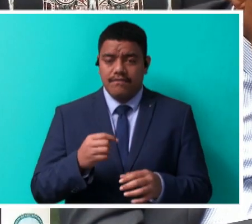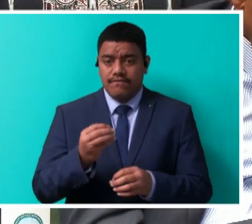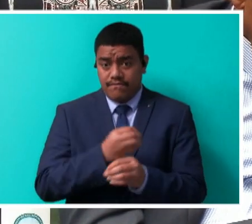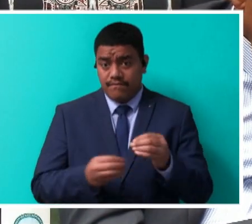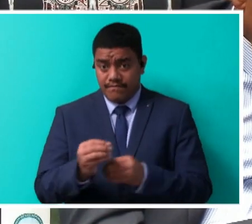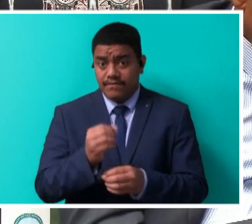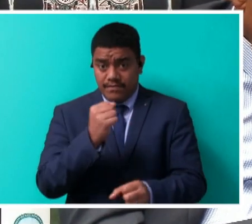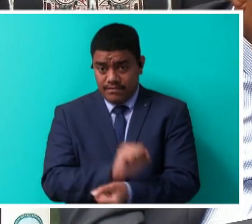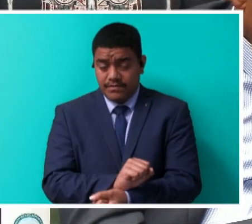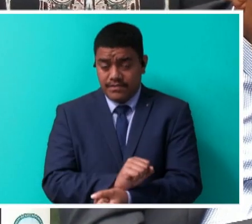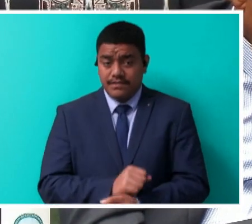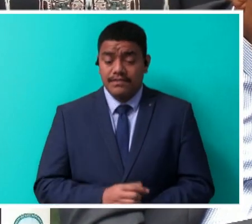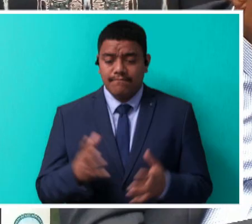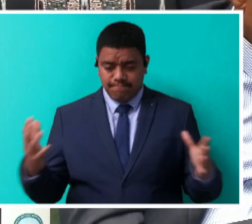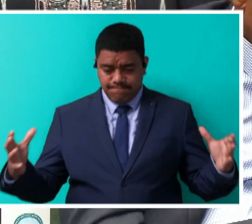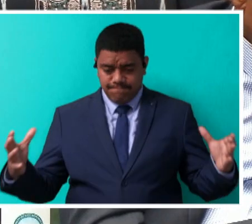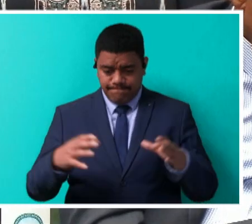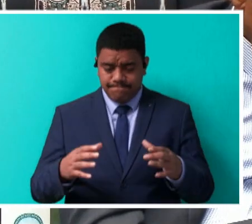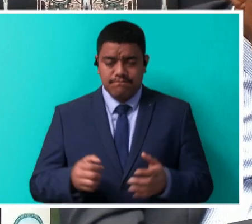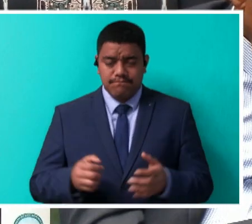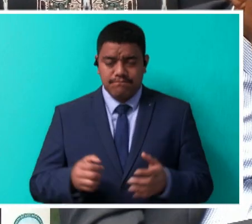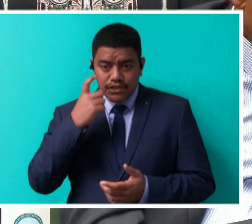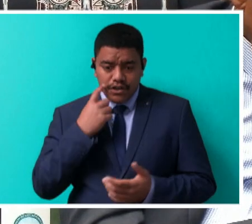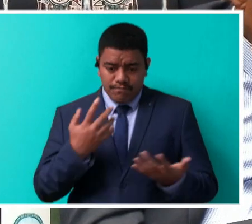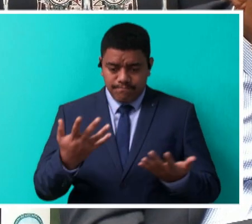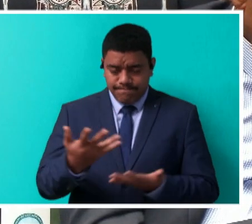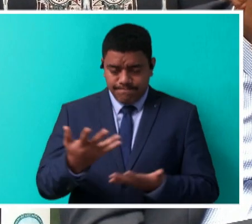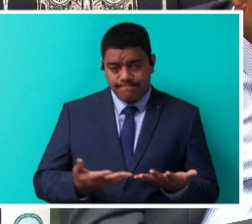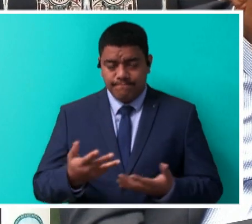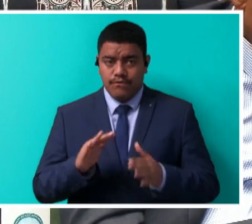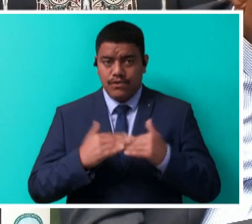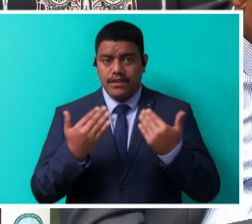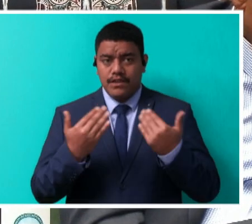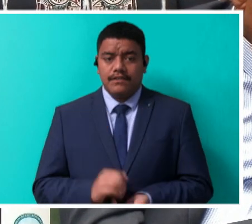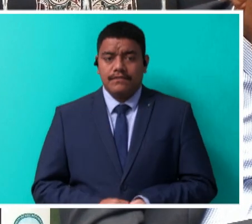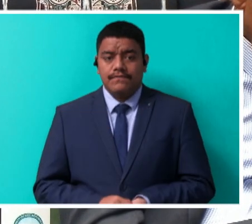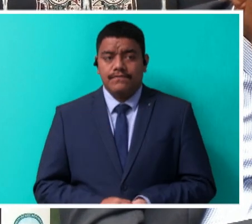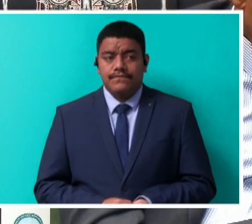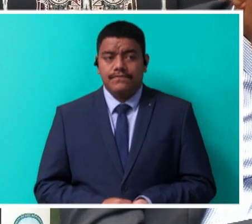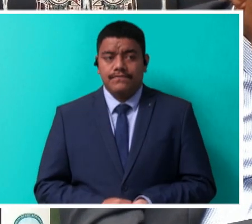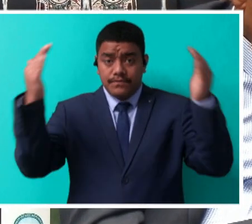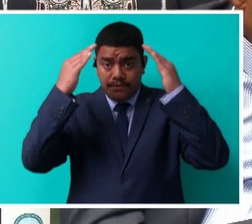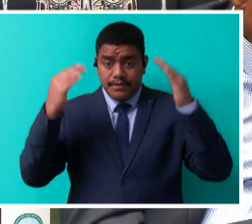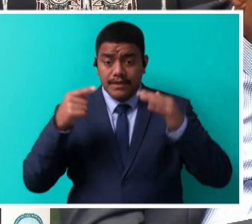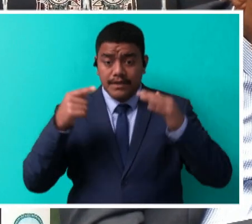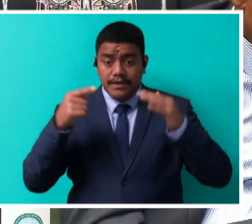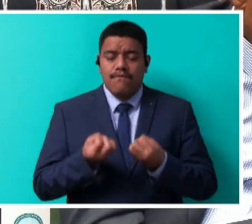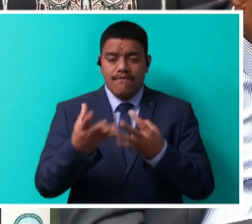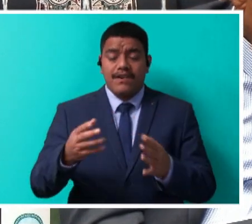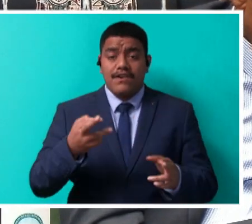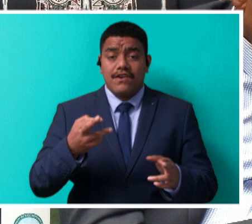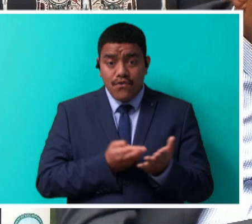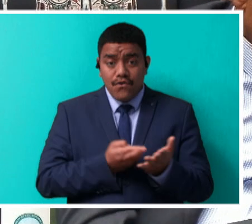a single coordinated digital ecosystem. Mr. Speaker, GIMS provide a real-time access